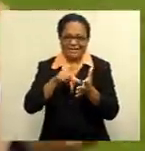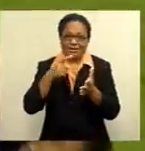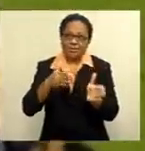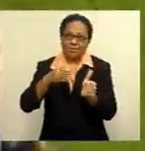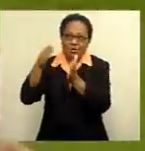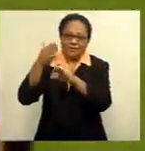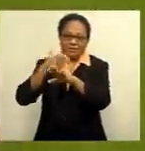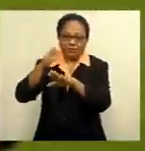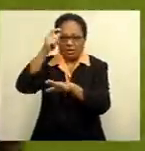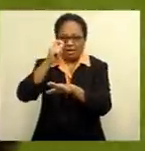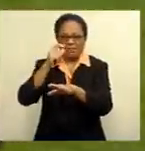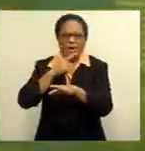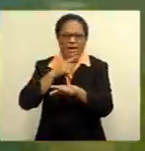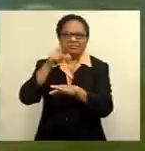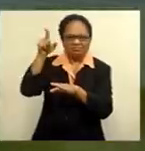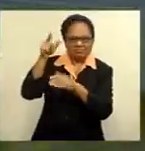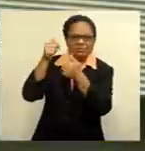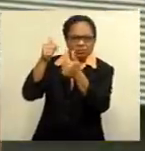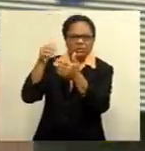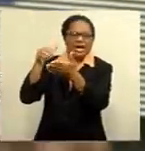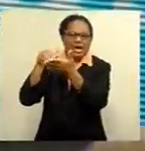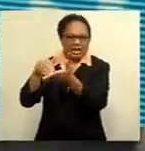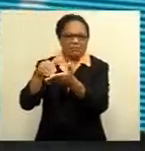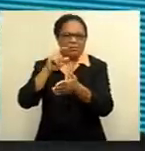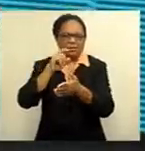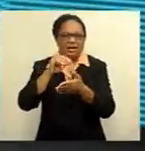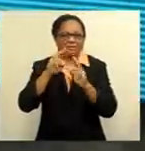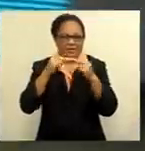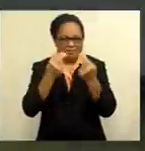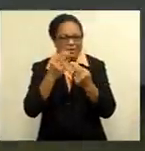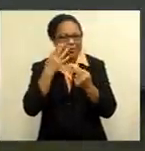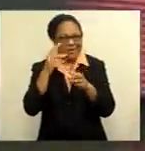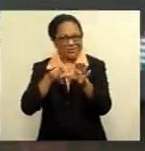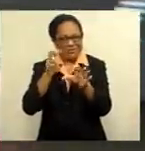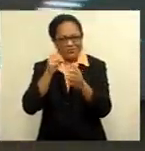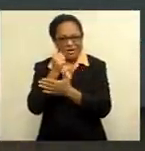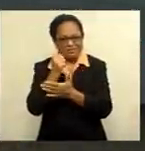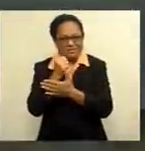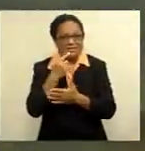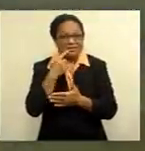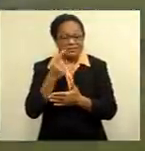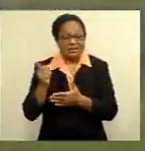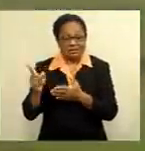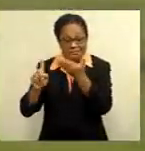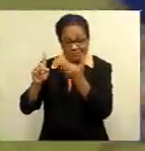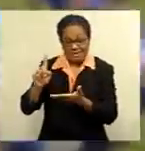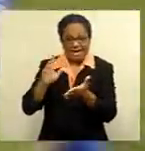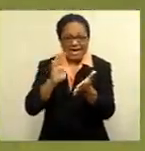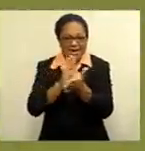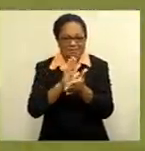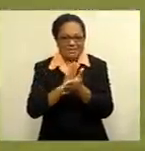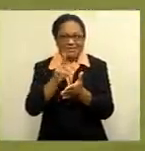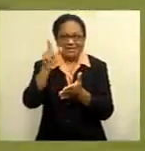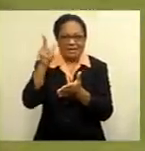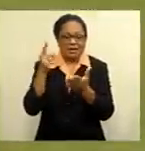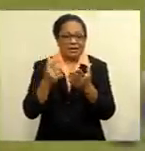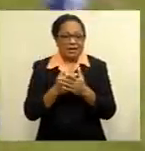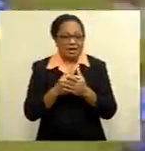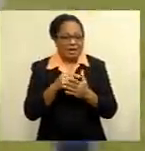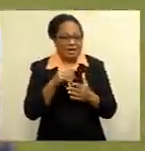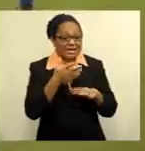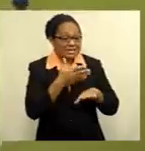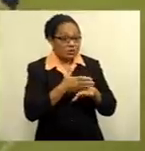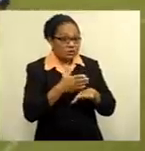set up his family for when he retires from rugby. Matavesi adds he is extremely thankful to Bath Rugby for allowing him to take up